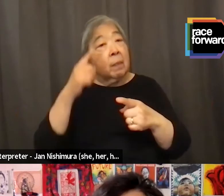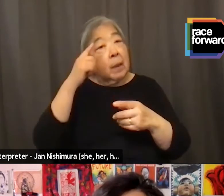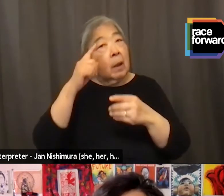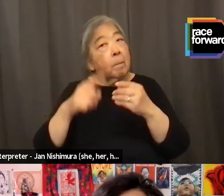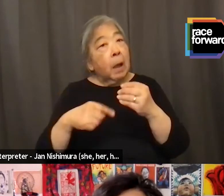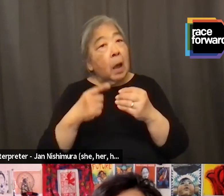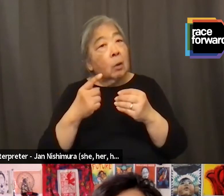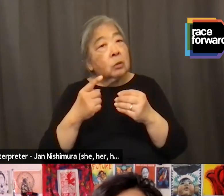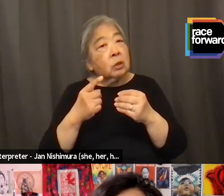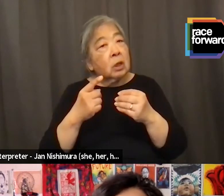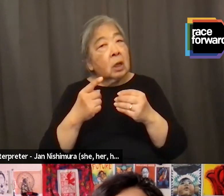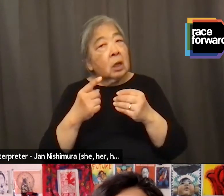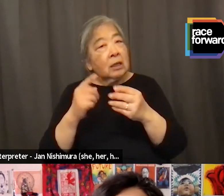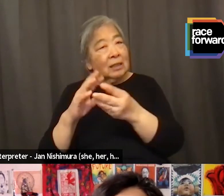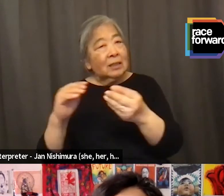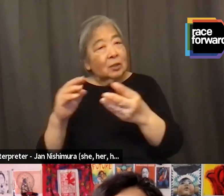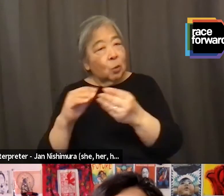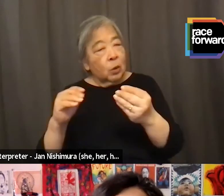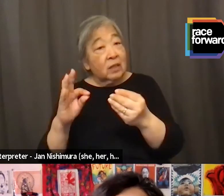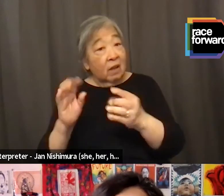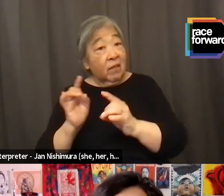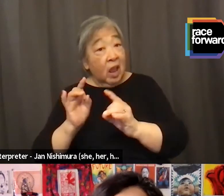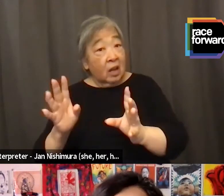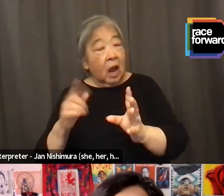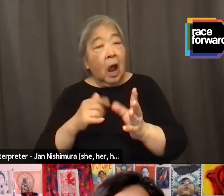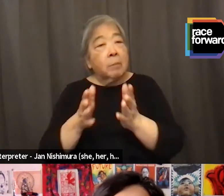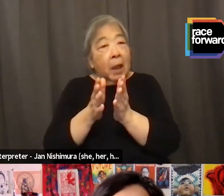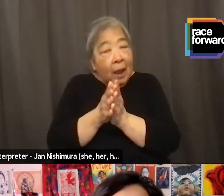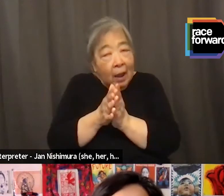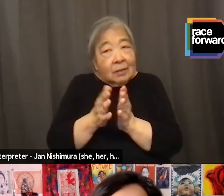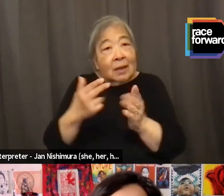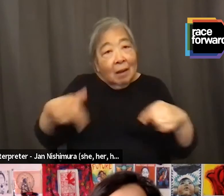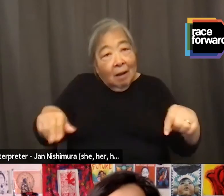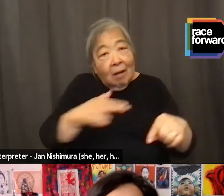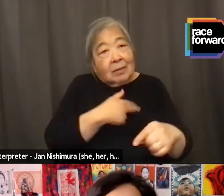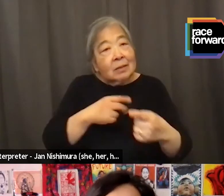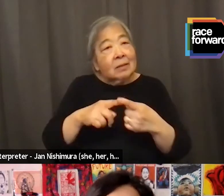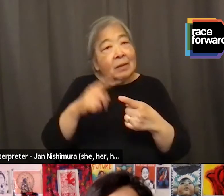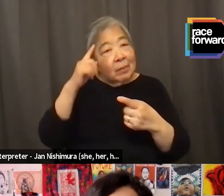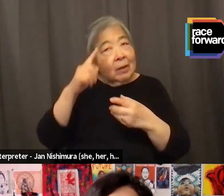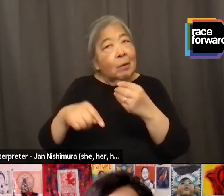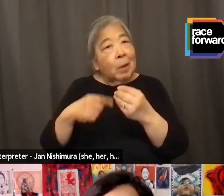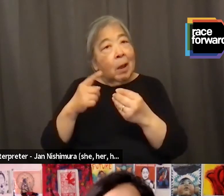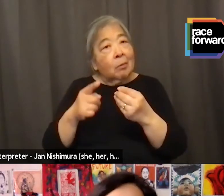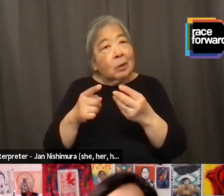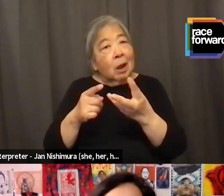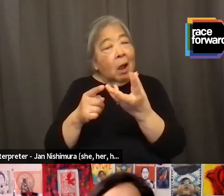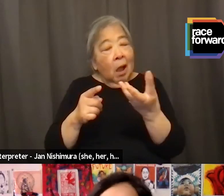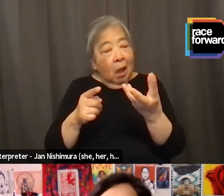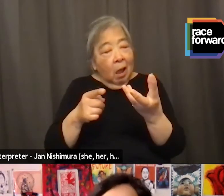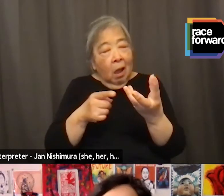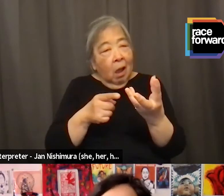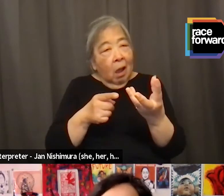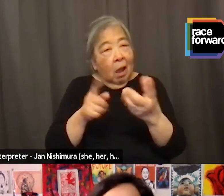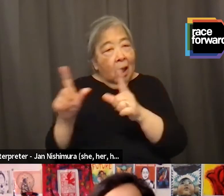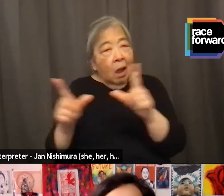against the discourse of hate is one, it doesn't get to the levels